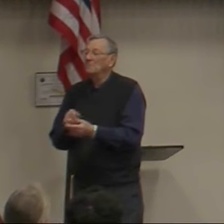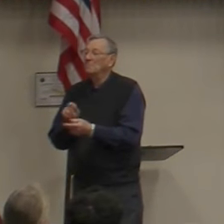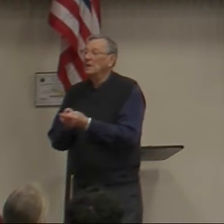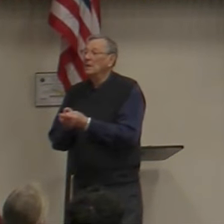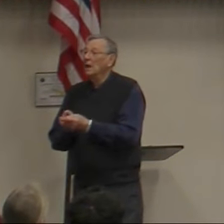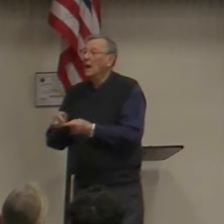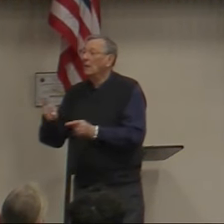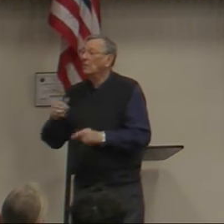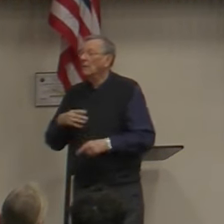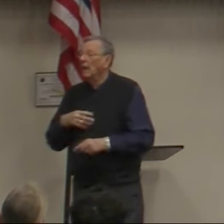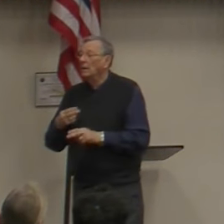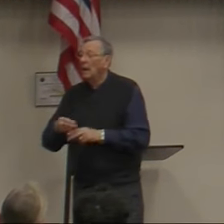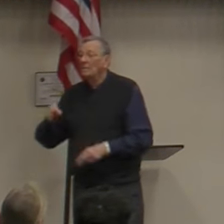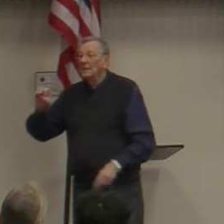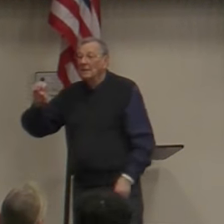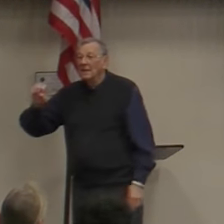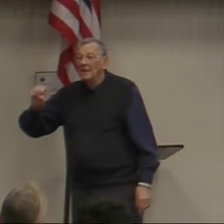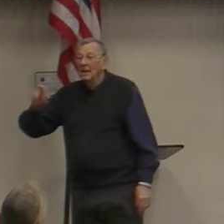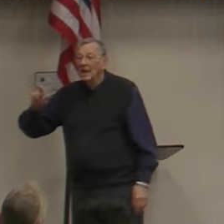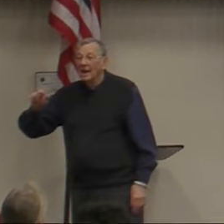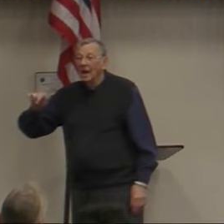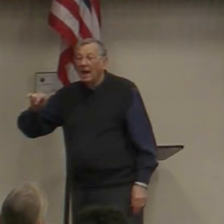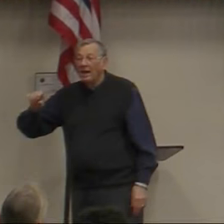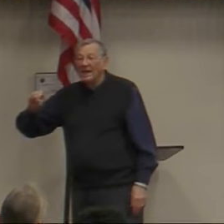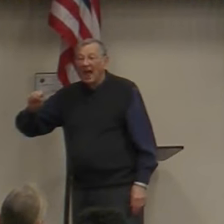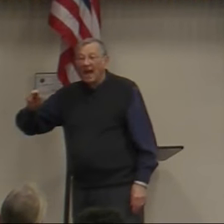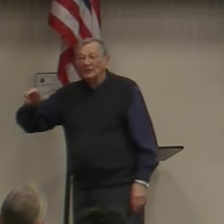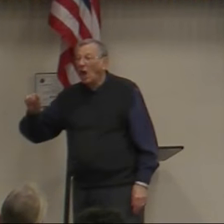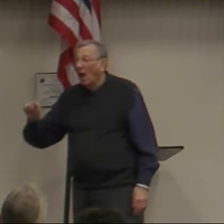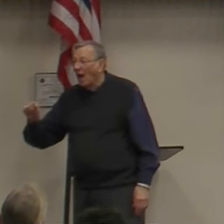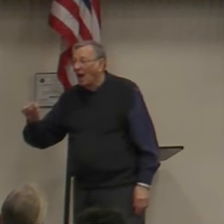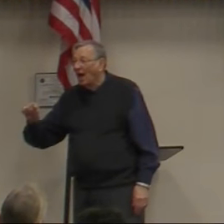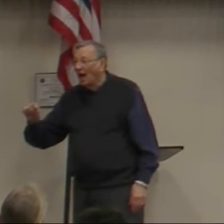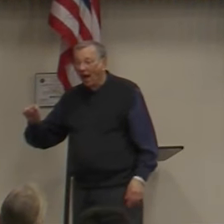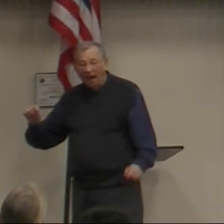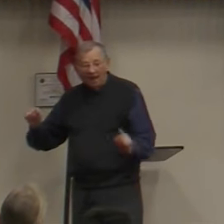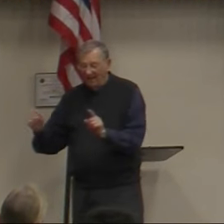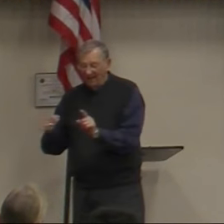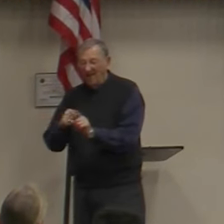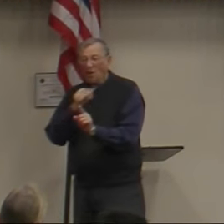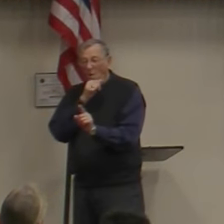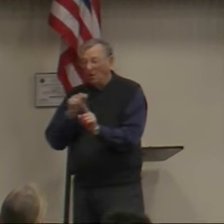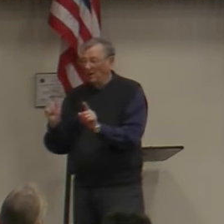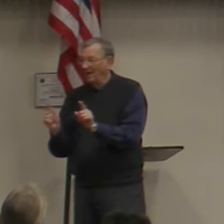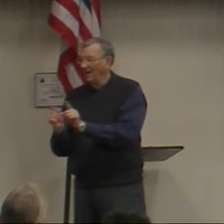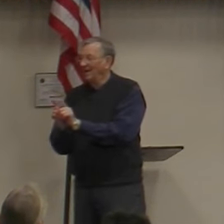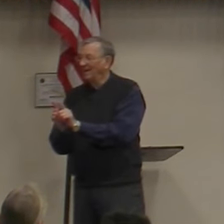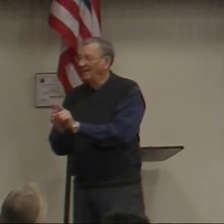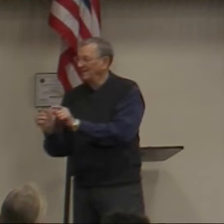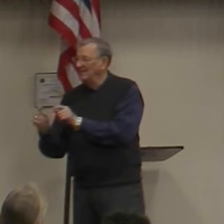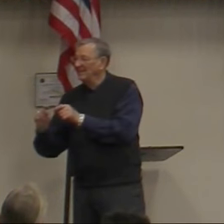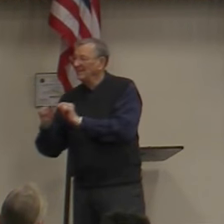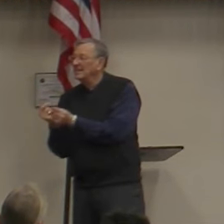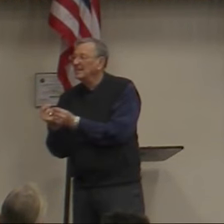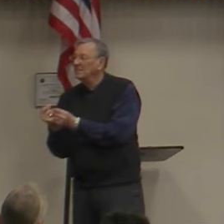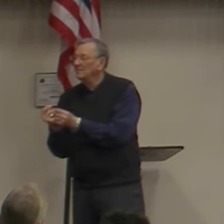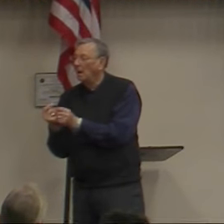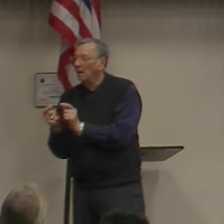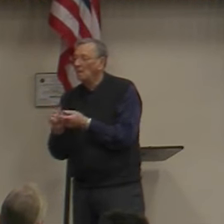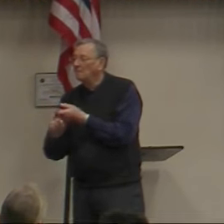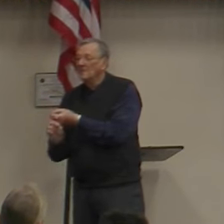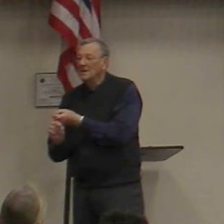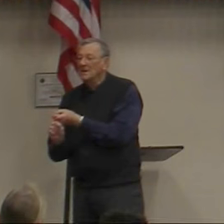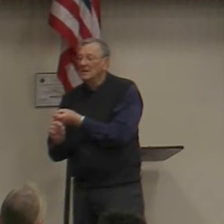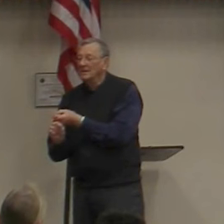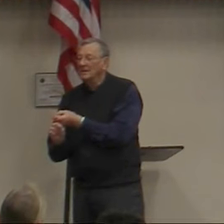Elisha. Elijah and Elisha become partners, teammates, and Elisha will someday take